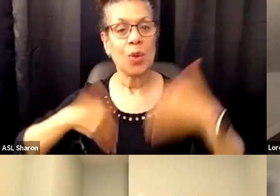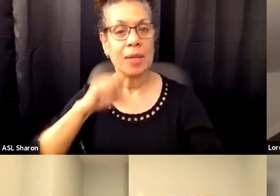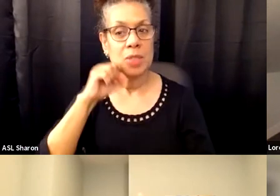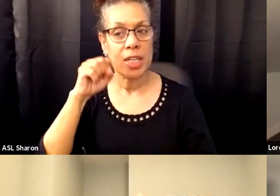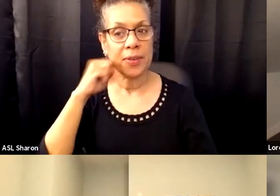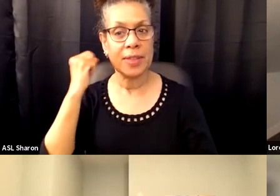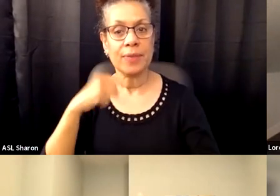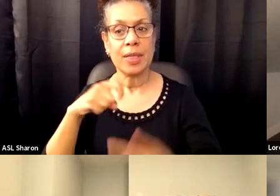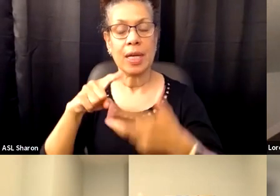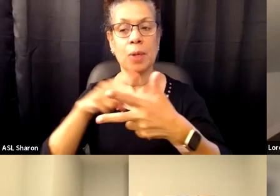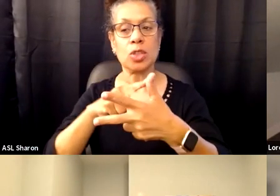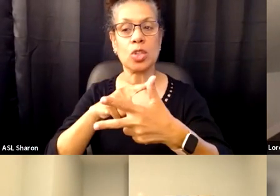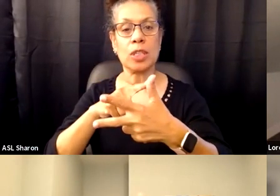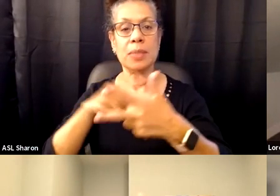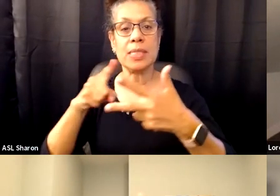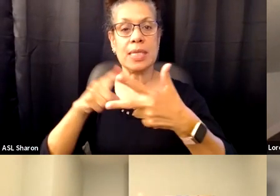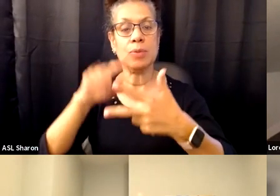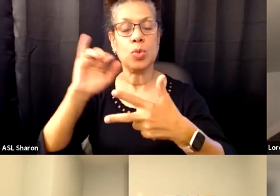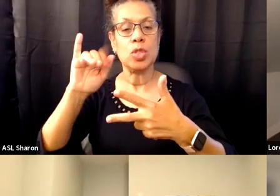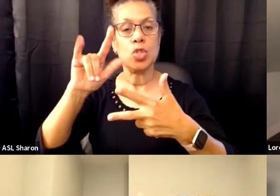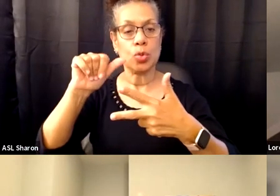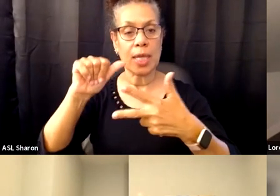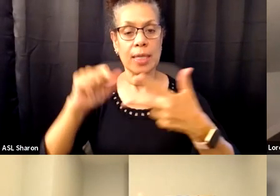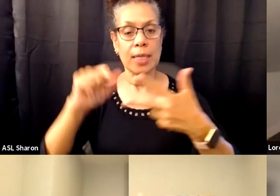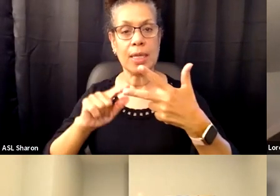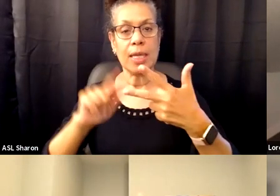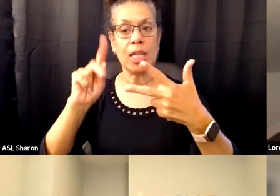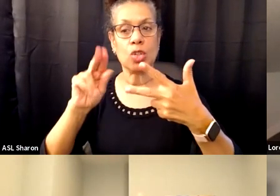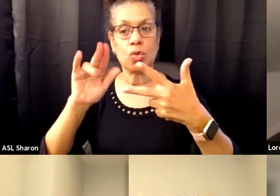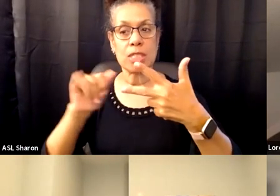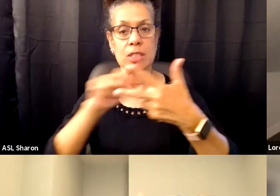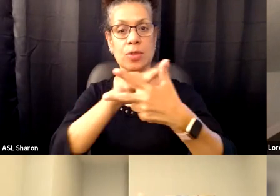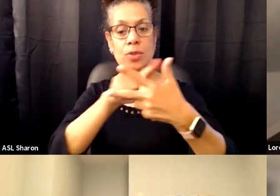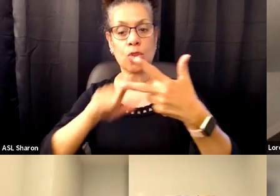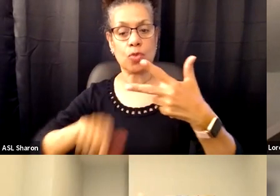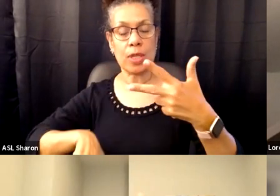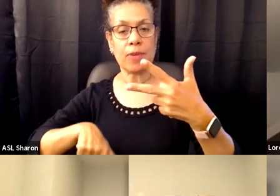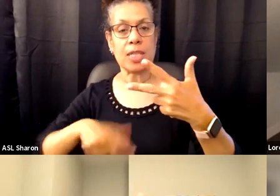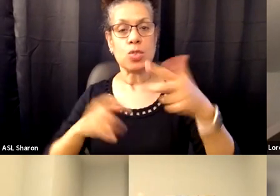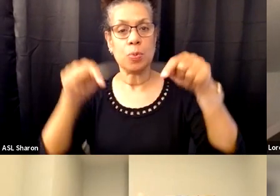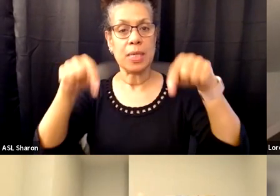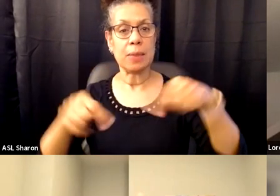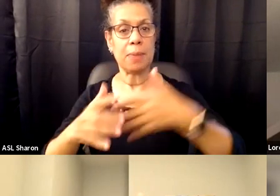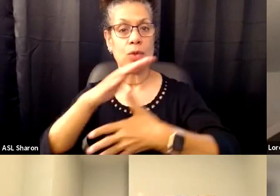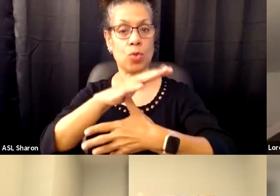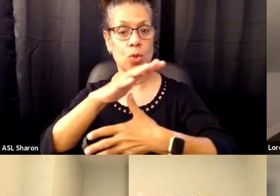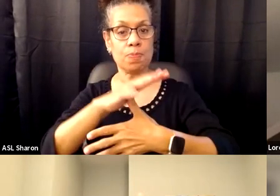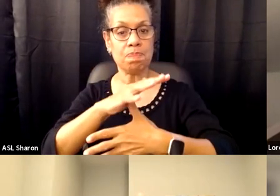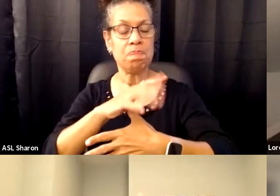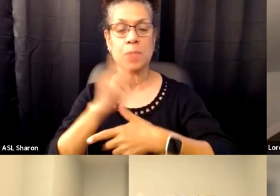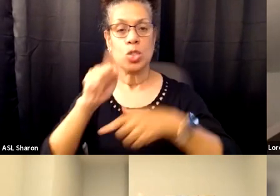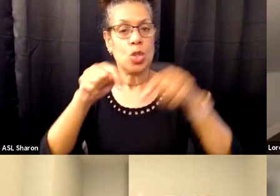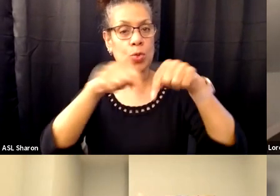hello i'm sharon i'm also going to be teamed with julia and crystal the three of us will be in the main